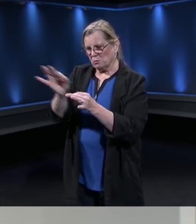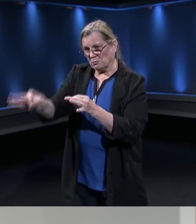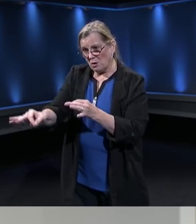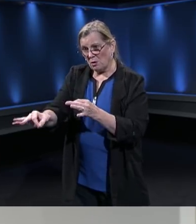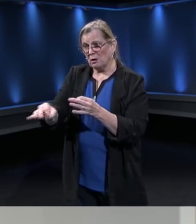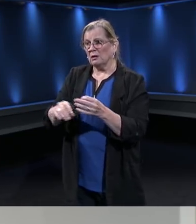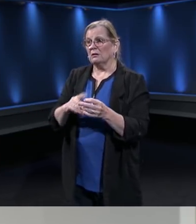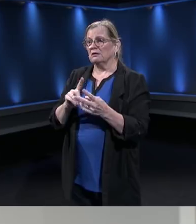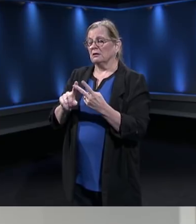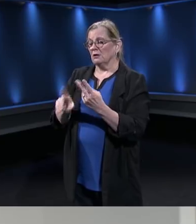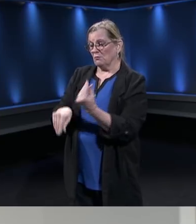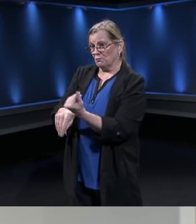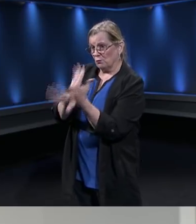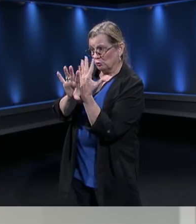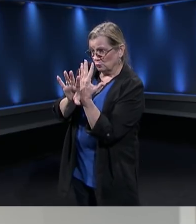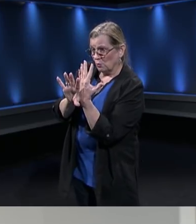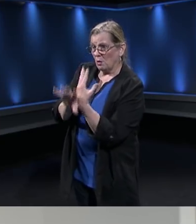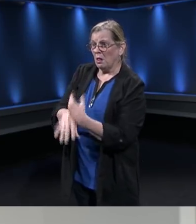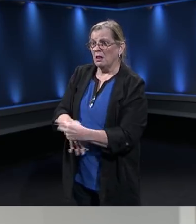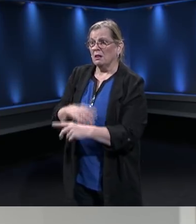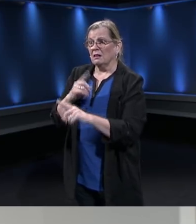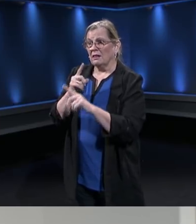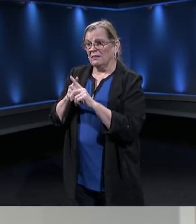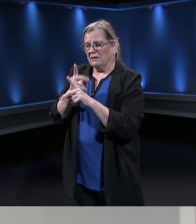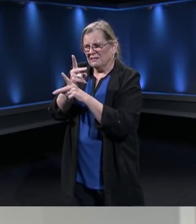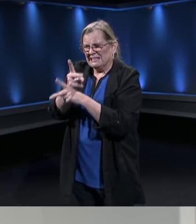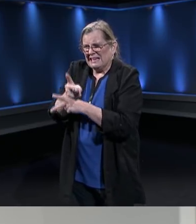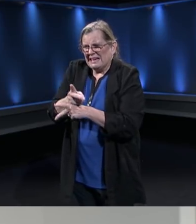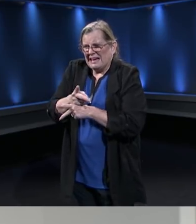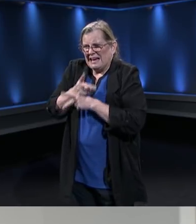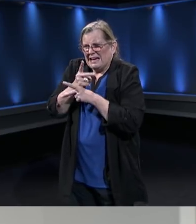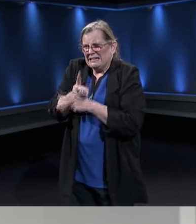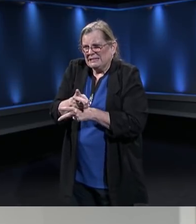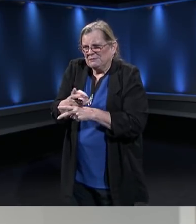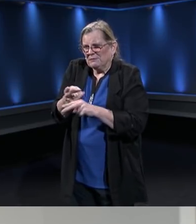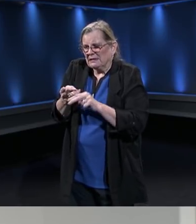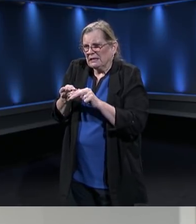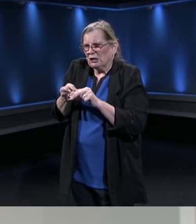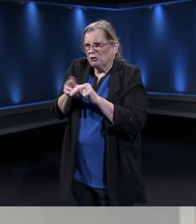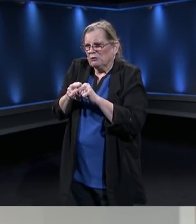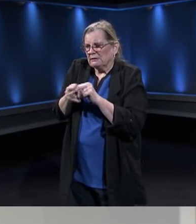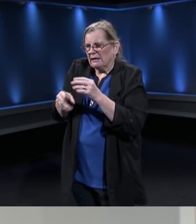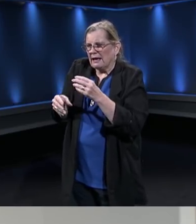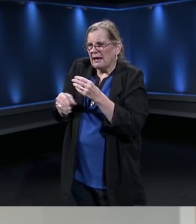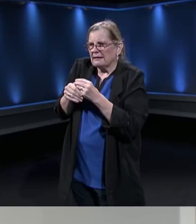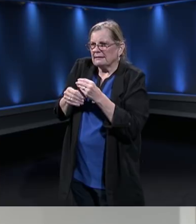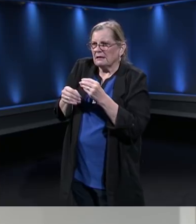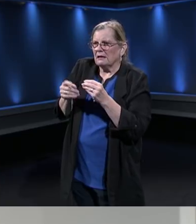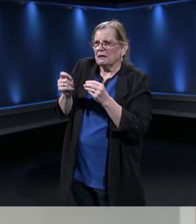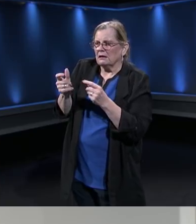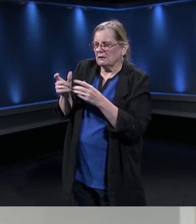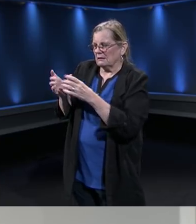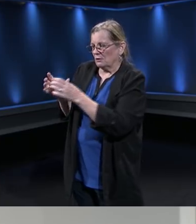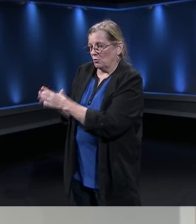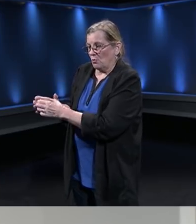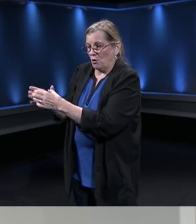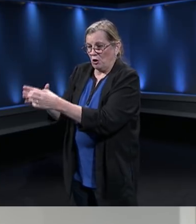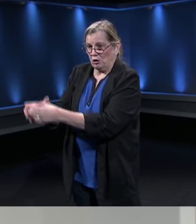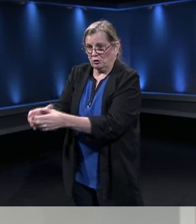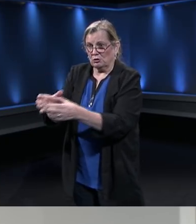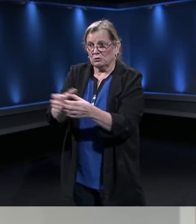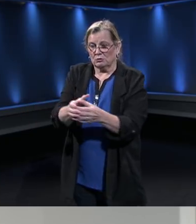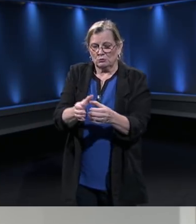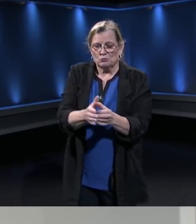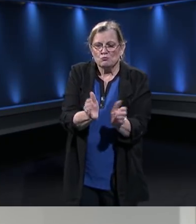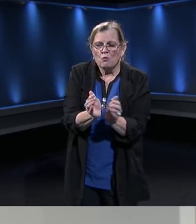in a measured fashion begin to turn the dial up and allow for cohorted small groups of kids to come in person. And we'll